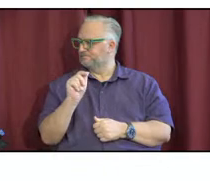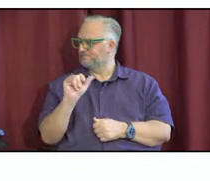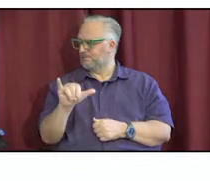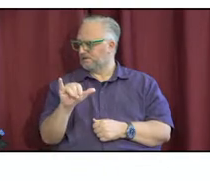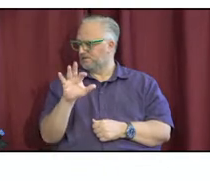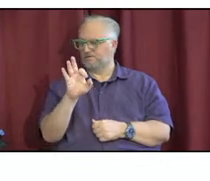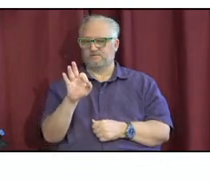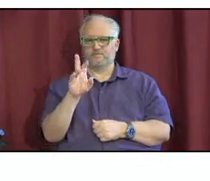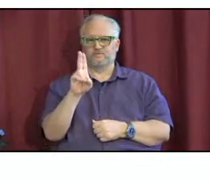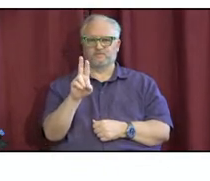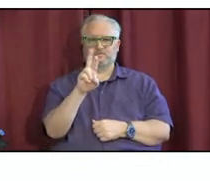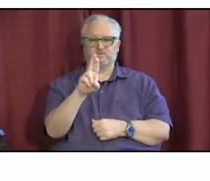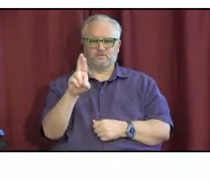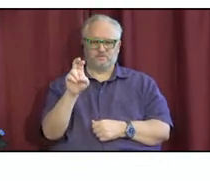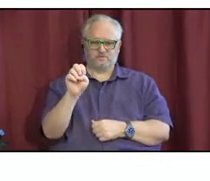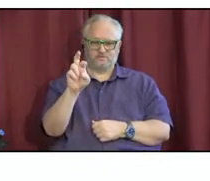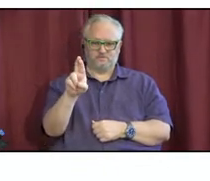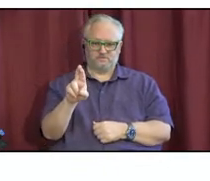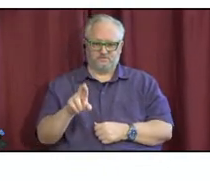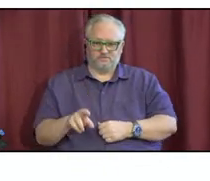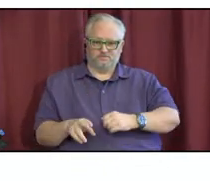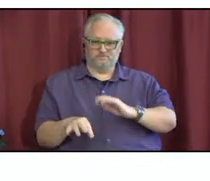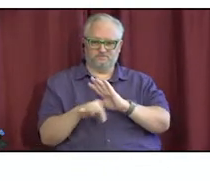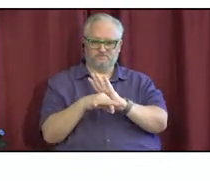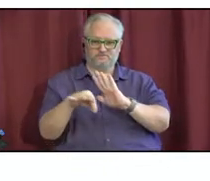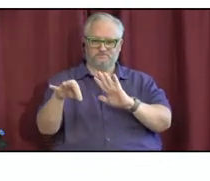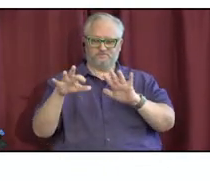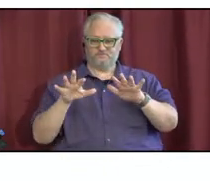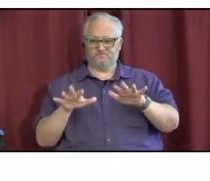Kay Furrer.